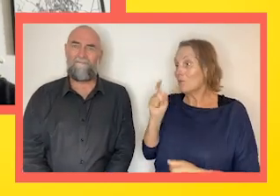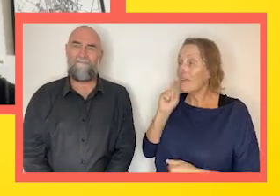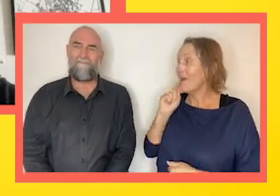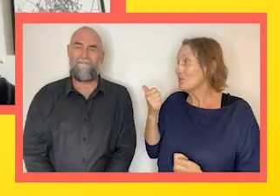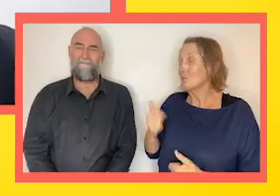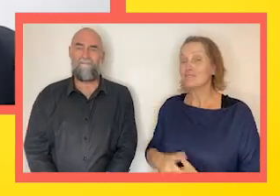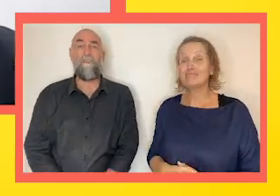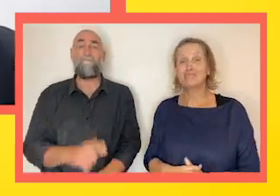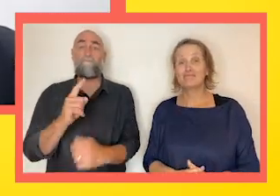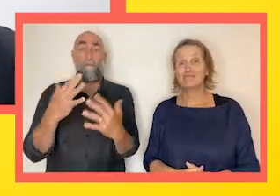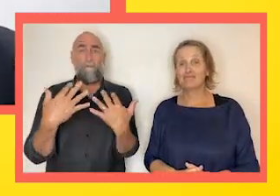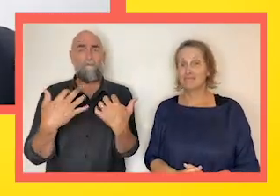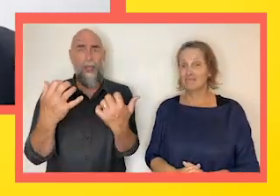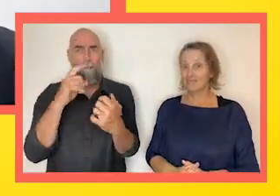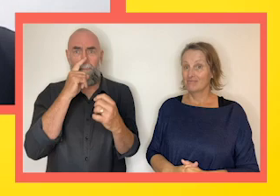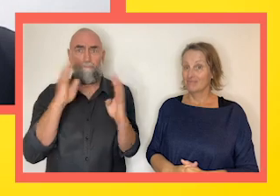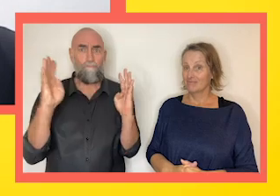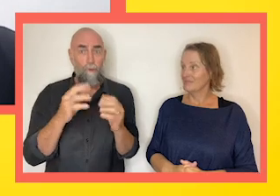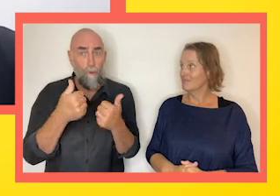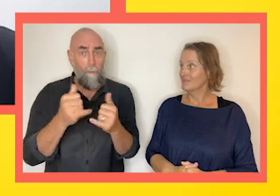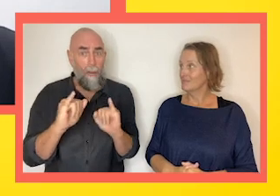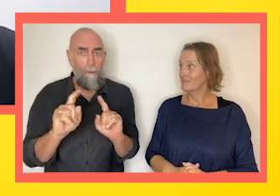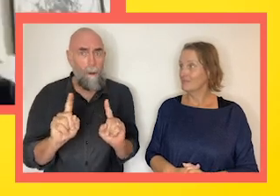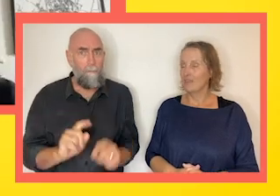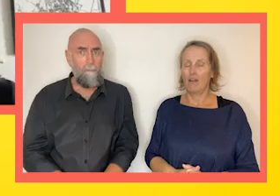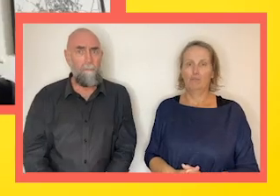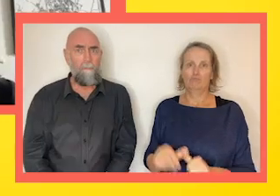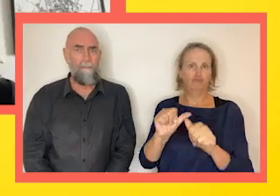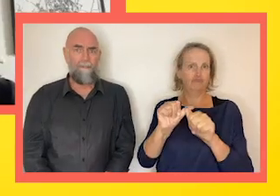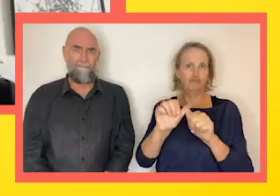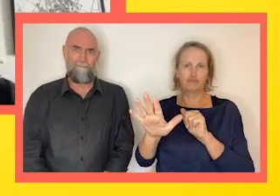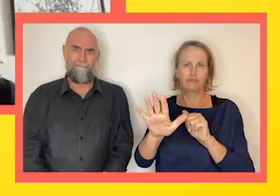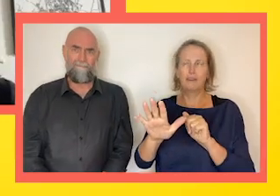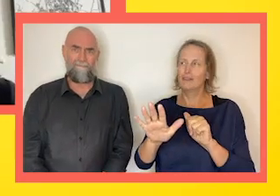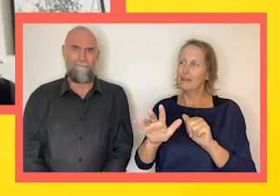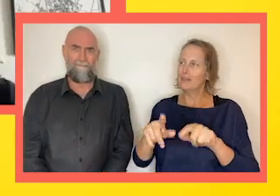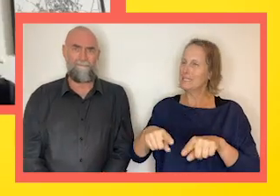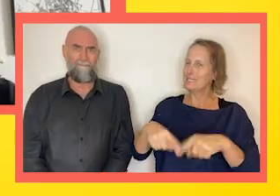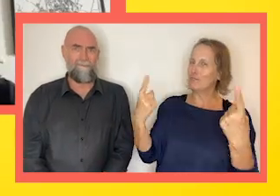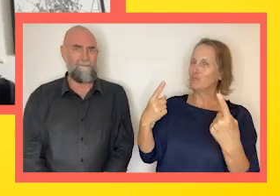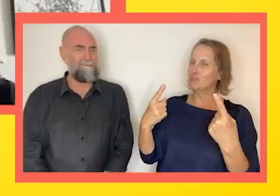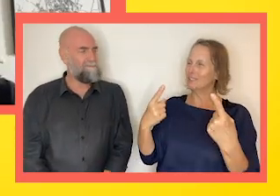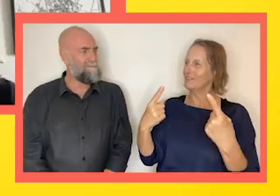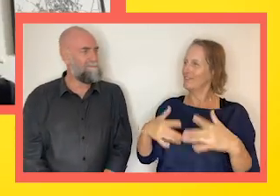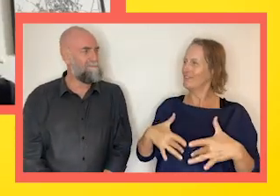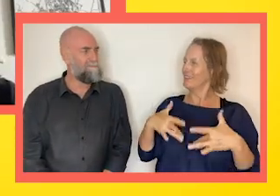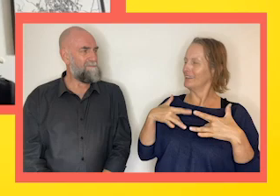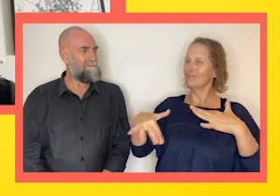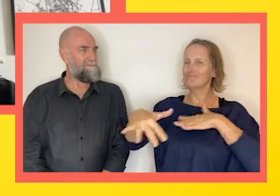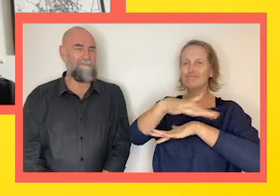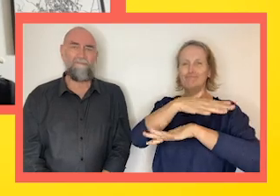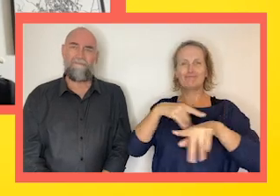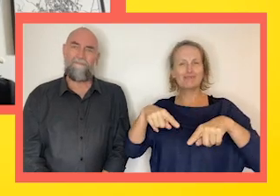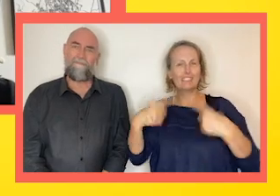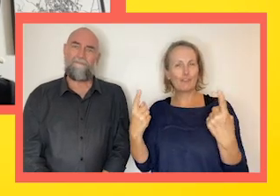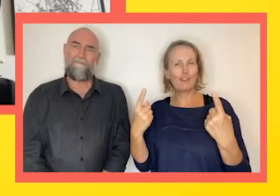fun. How's the crowd? The crowd's unreal. Very different sort of athletics vibe to what you're